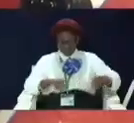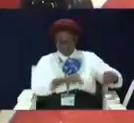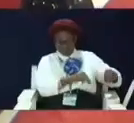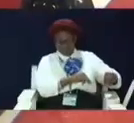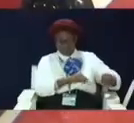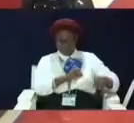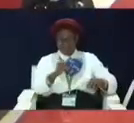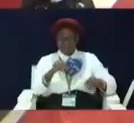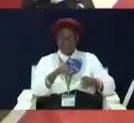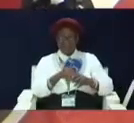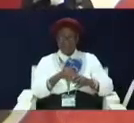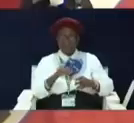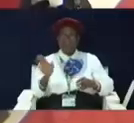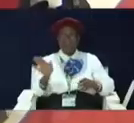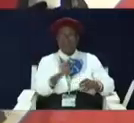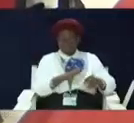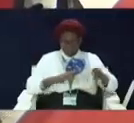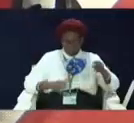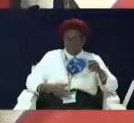And it